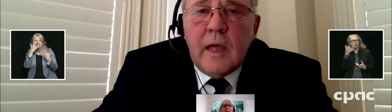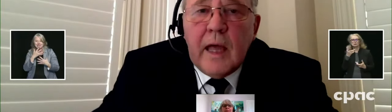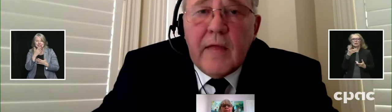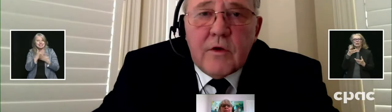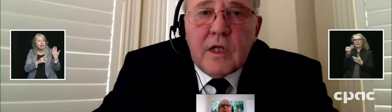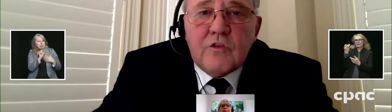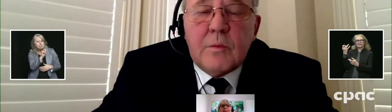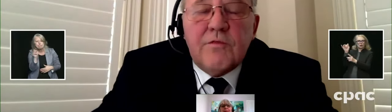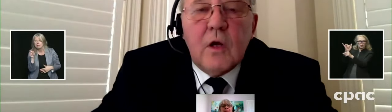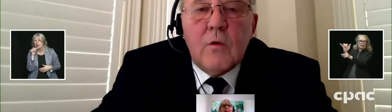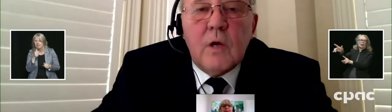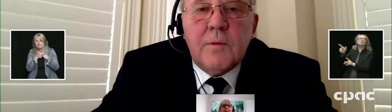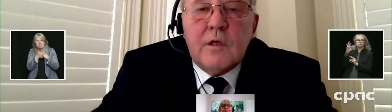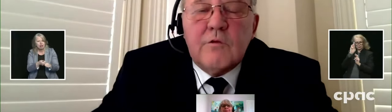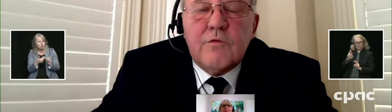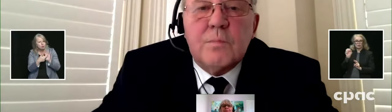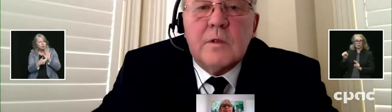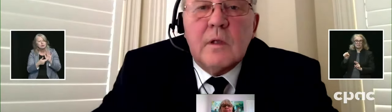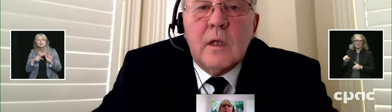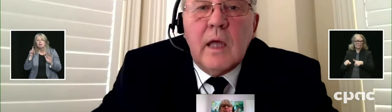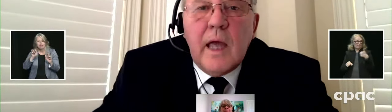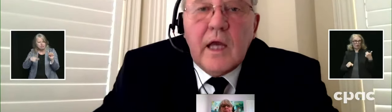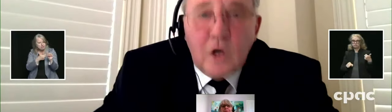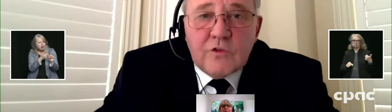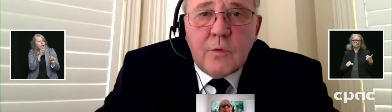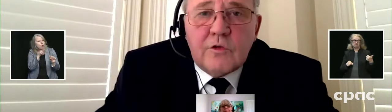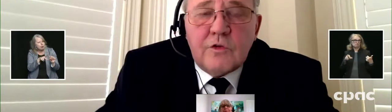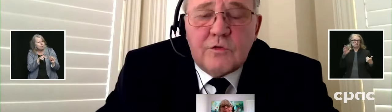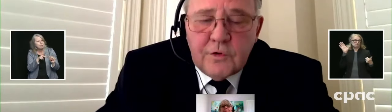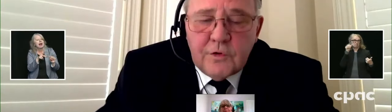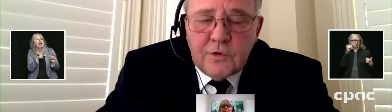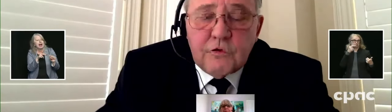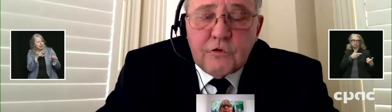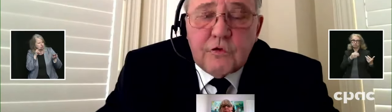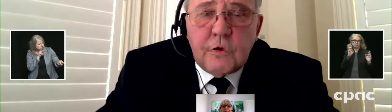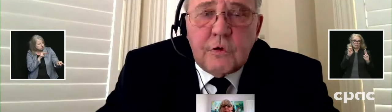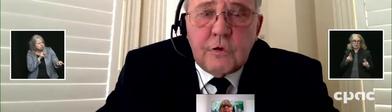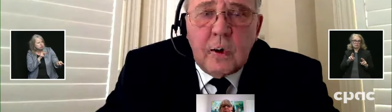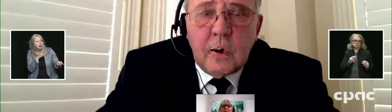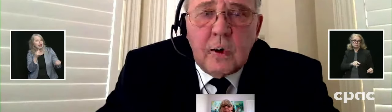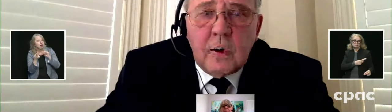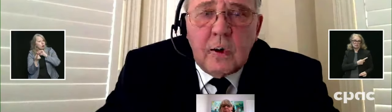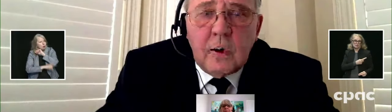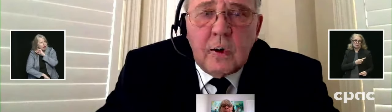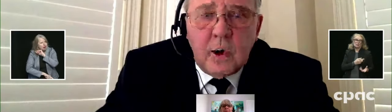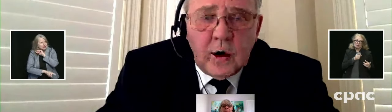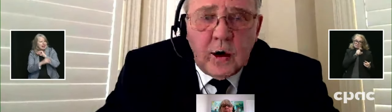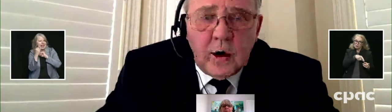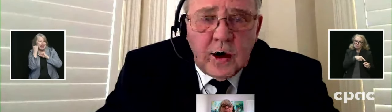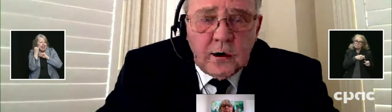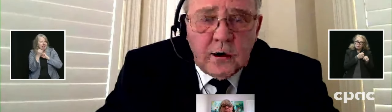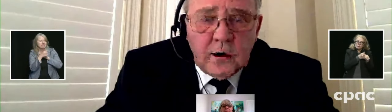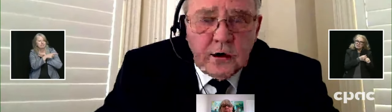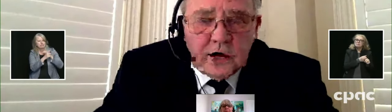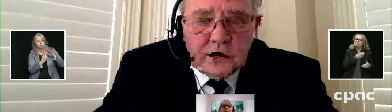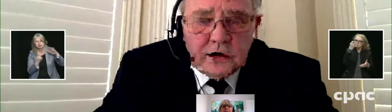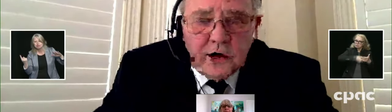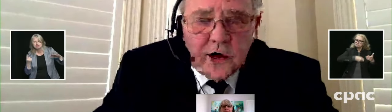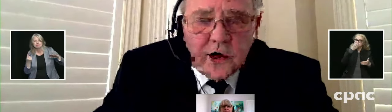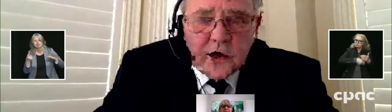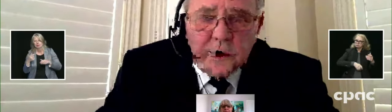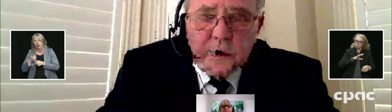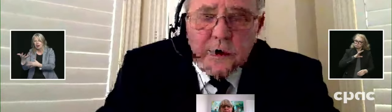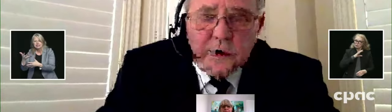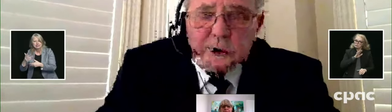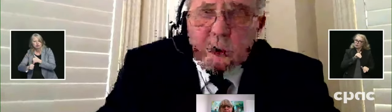rules, and there needs to be follow-up, enforcement, and consequences for those who choose to put others at risk. No matter